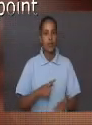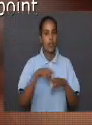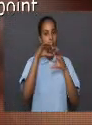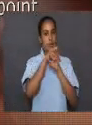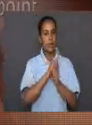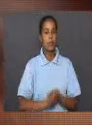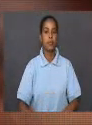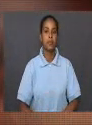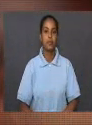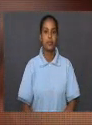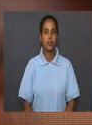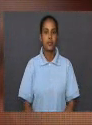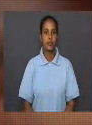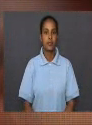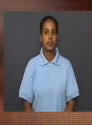Time's up.